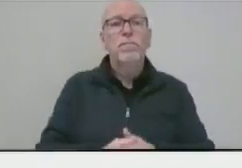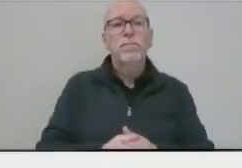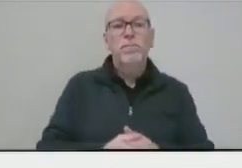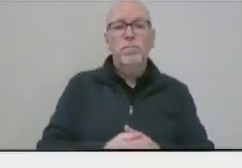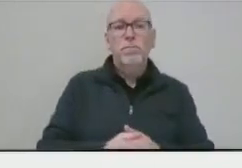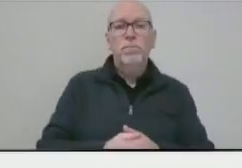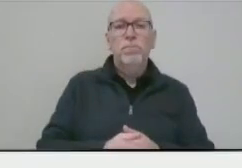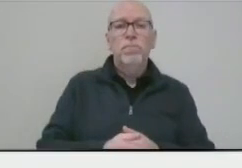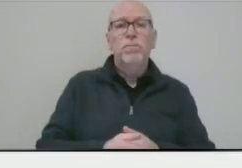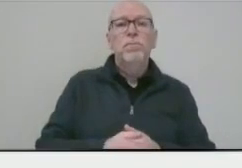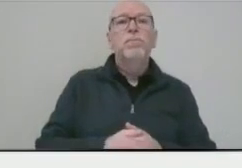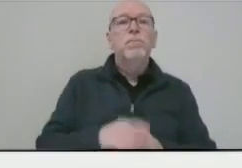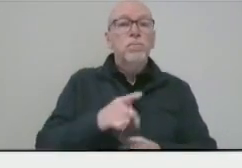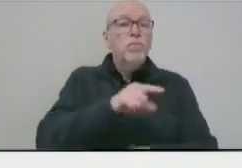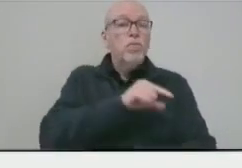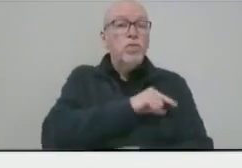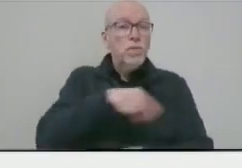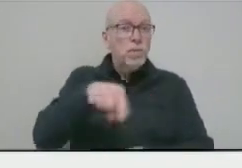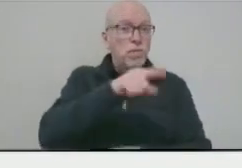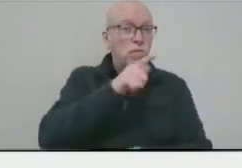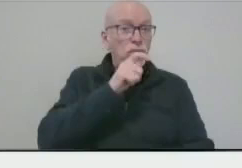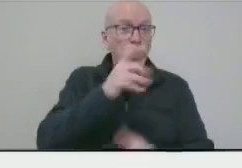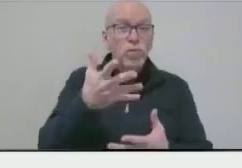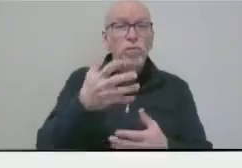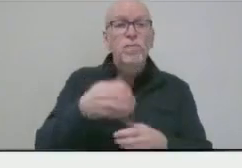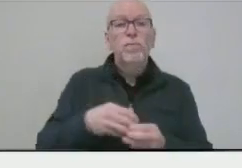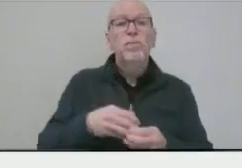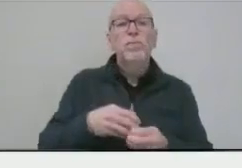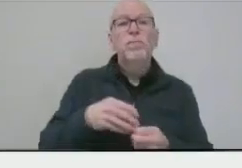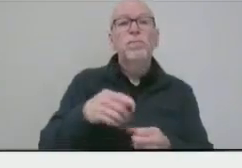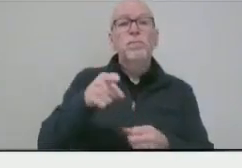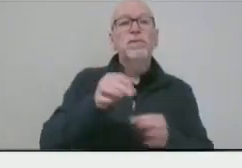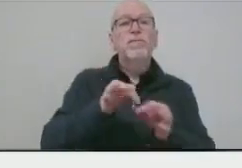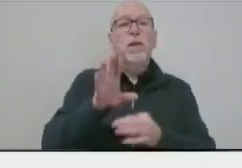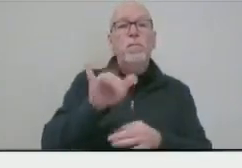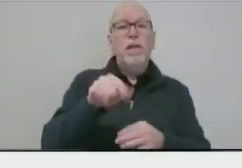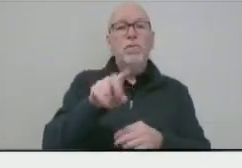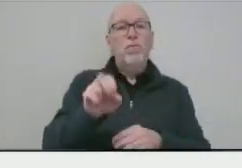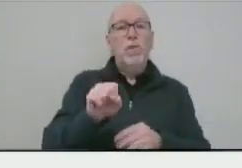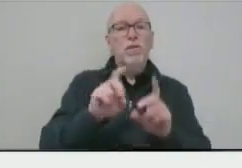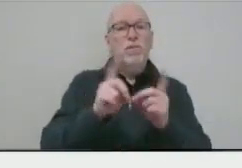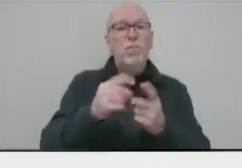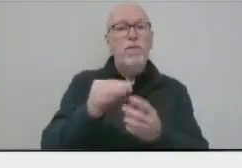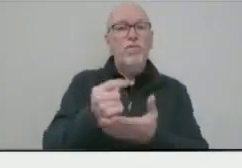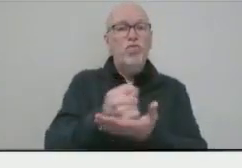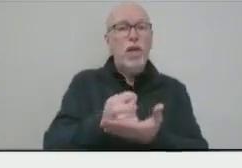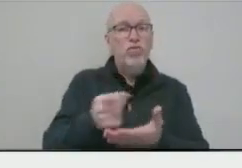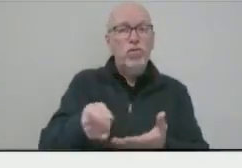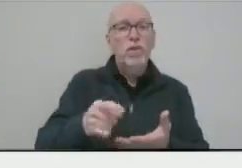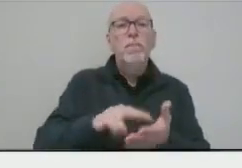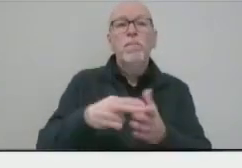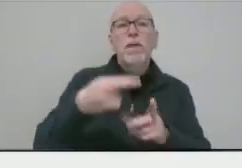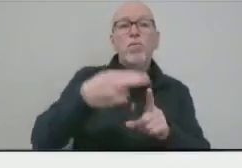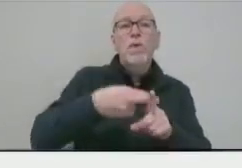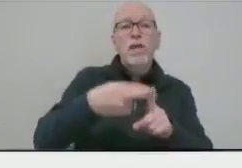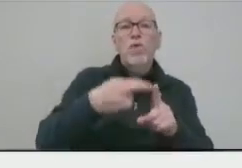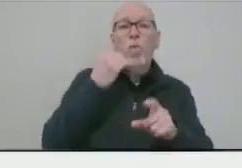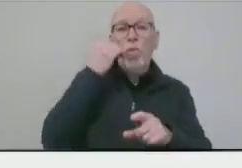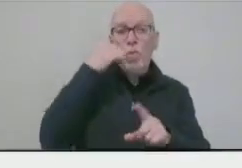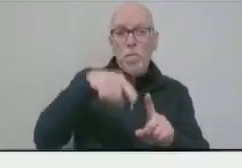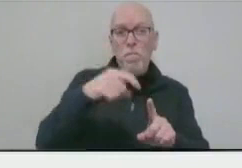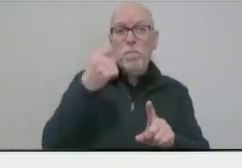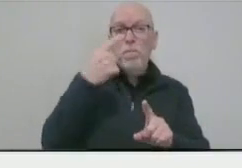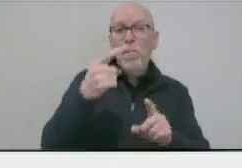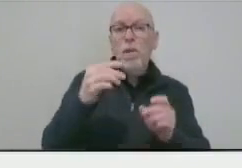An eligible household under the Emergency Rental Assistance Program is defined by the U.S. Department of Treasury as a renter household in which at least one or